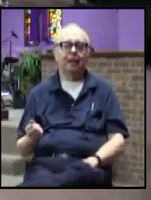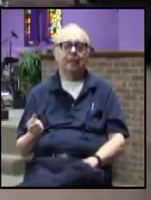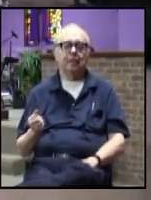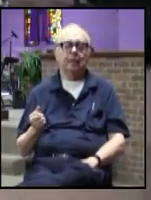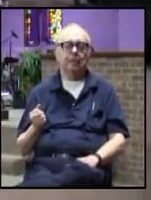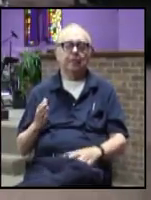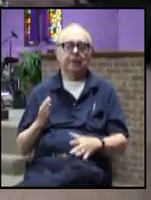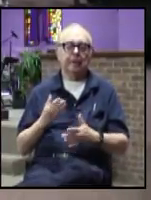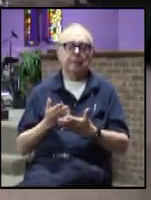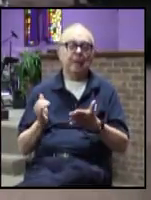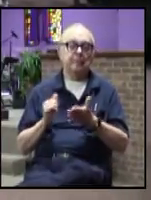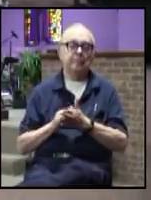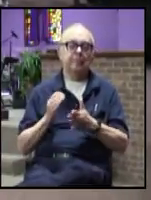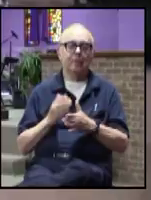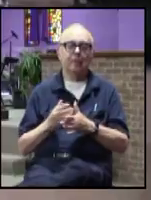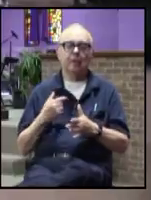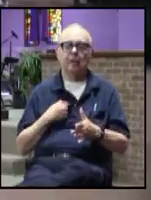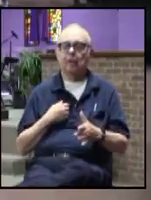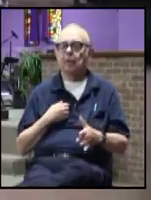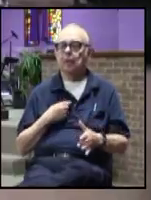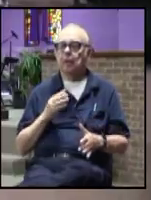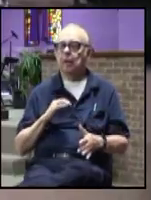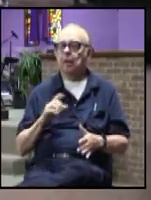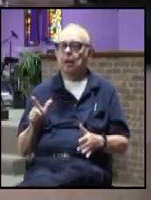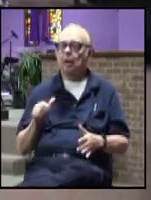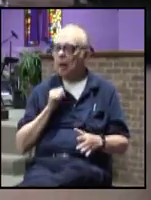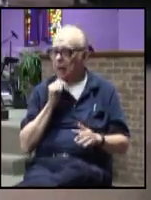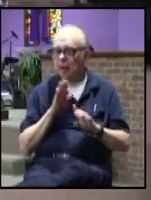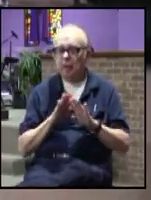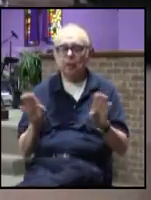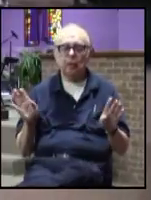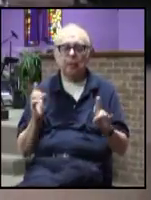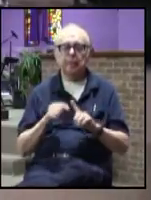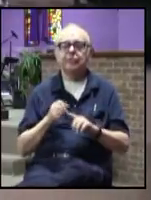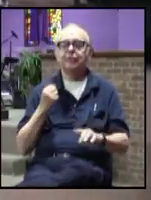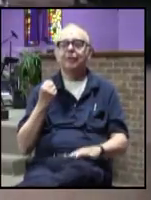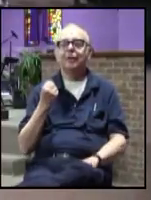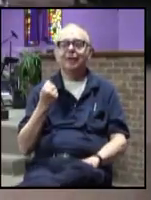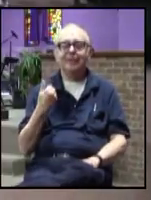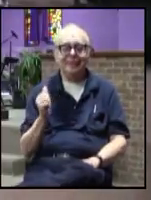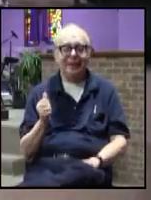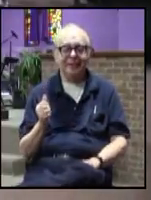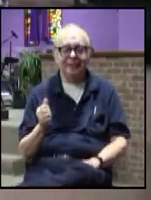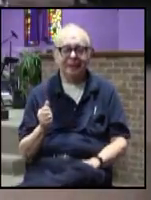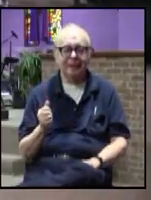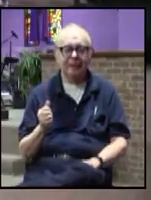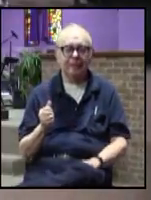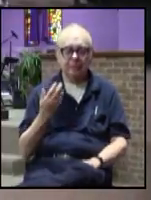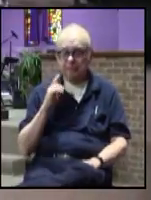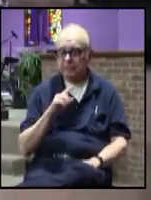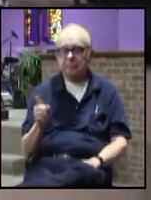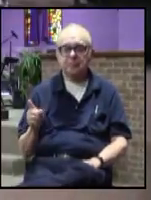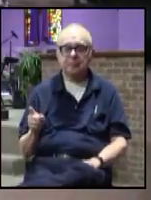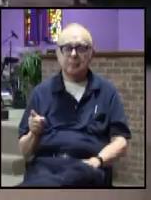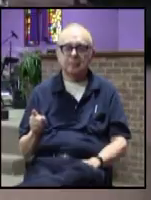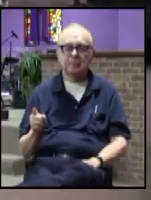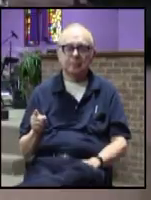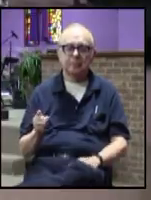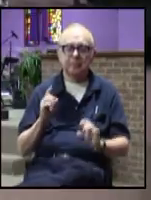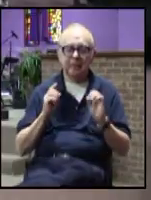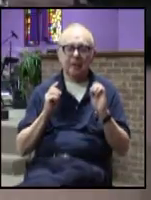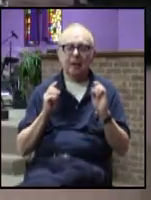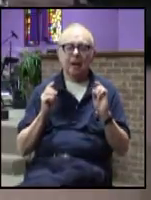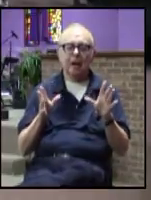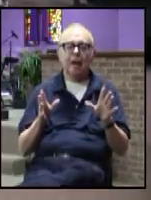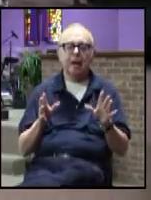Another pet peeve of mine is malls that don't open up until 10 o'clock. I don't know about y'all, but